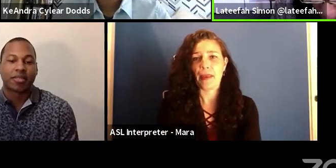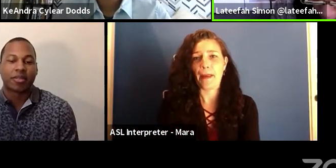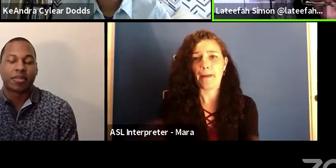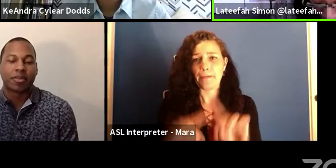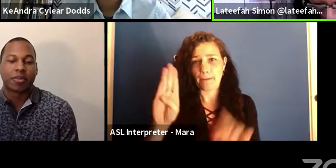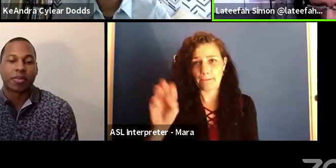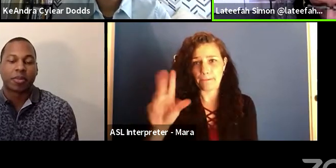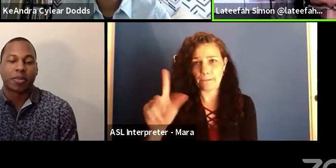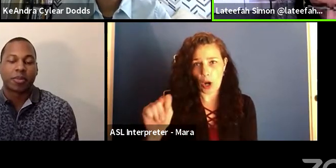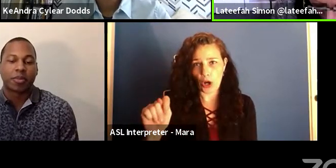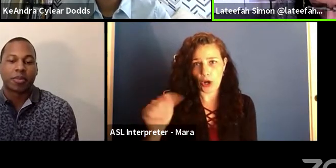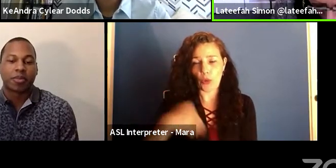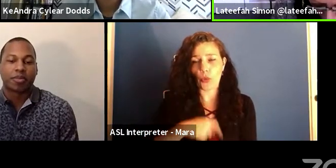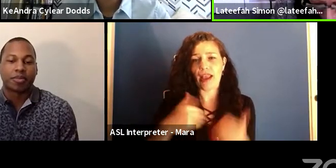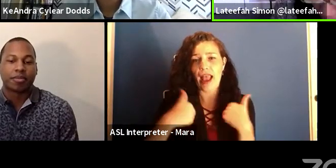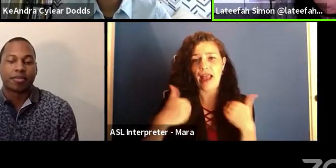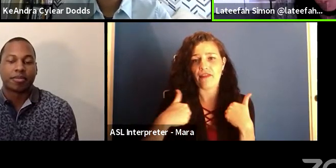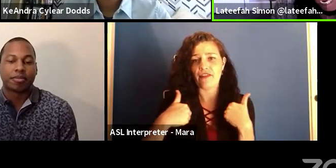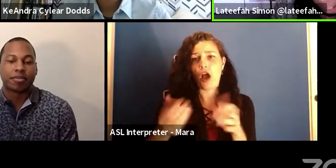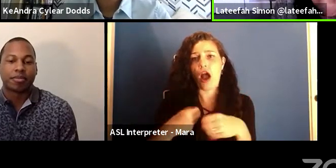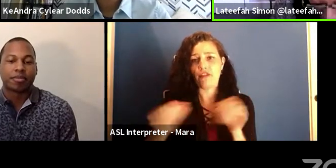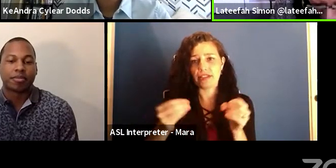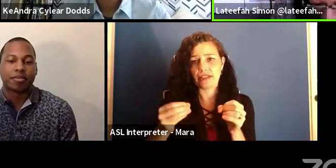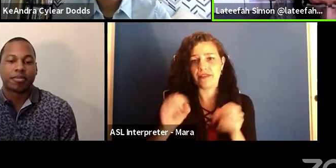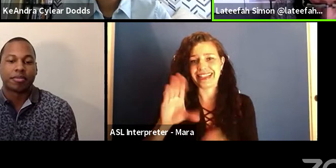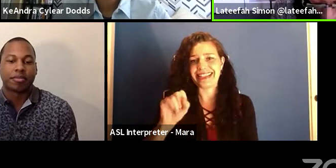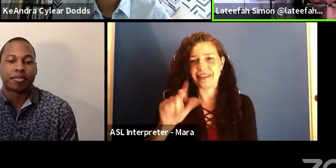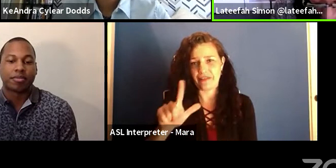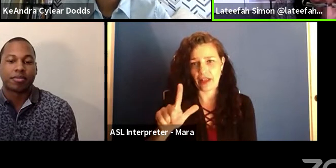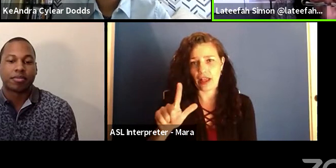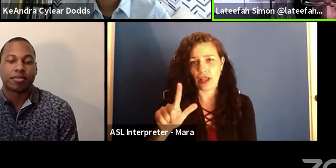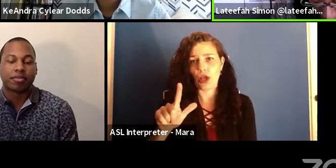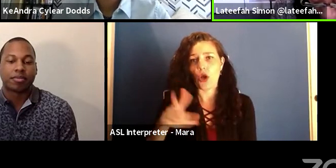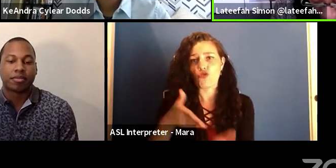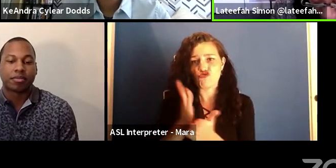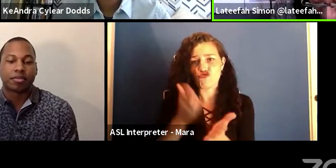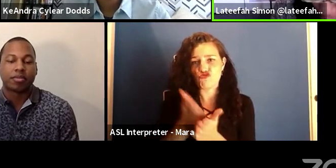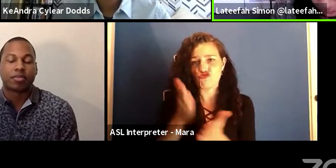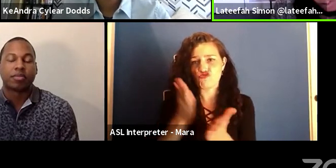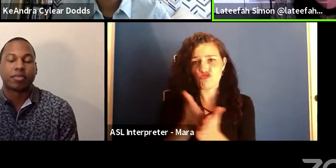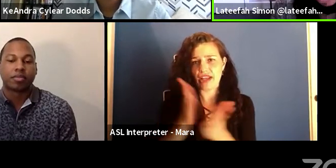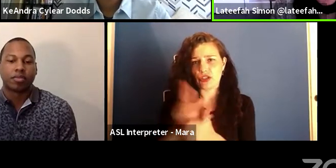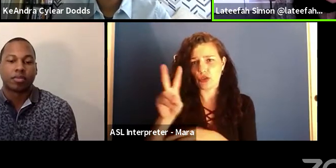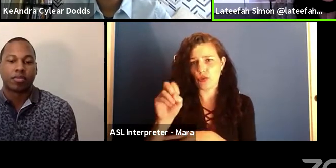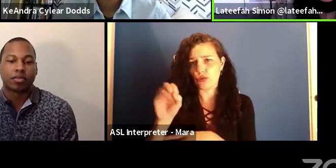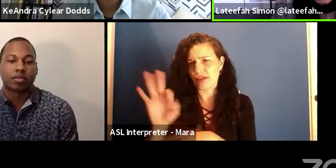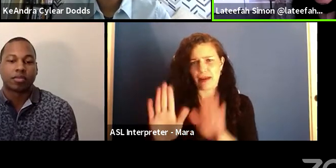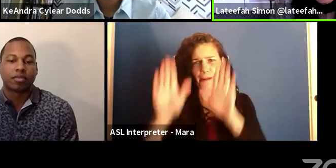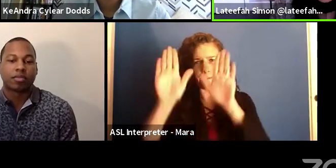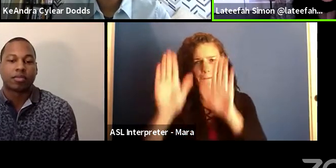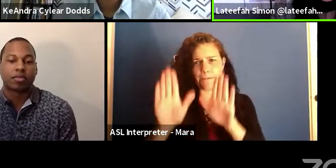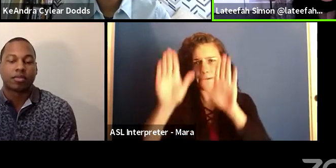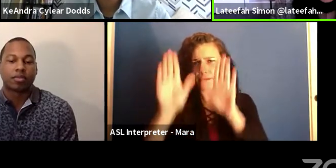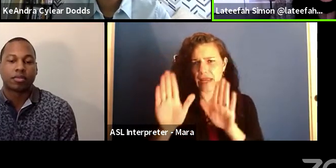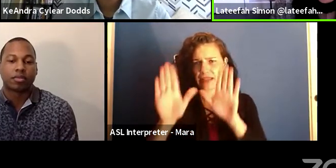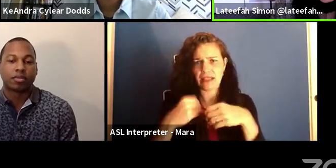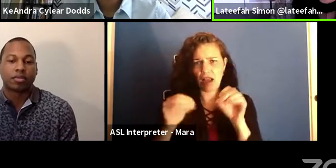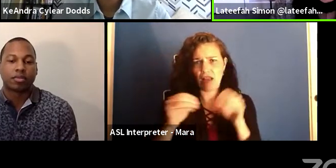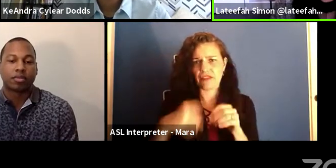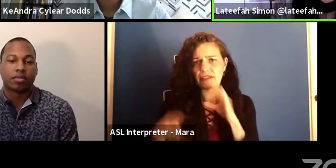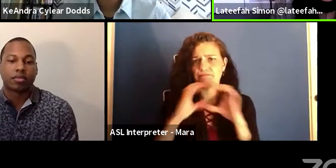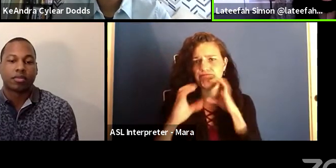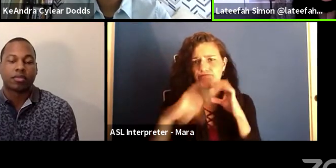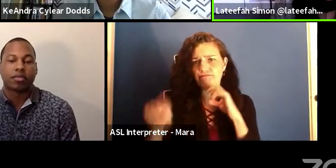It's very thoughtful about our contracting, hence 209. We have an amazing Office of Communications who's thinking every single day about how